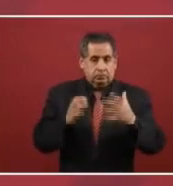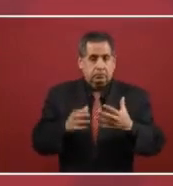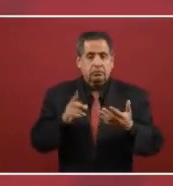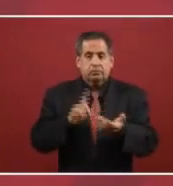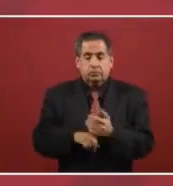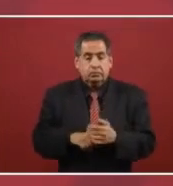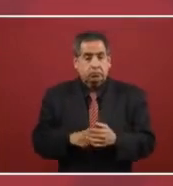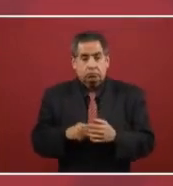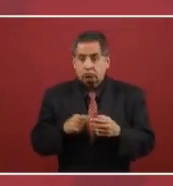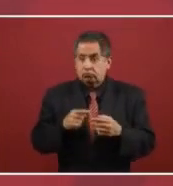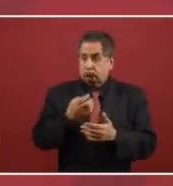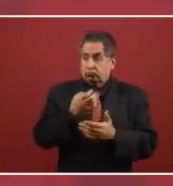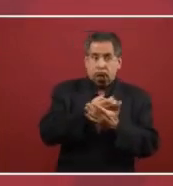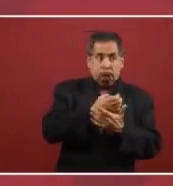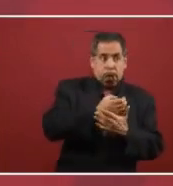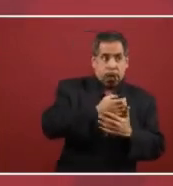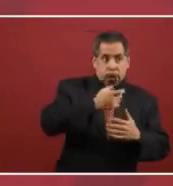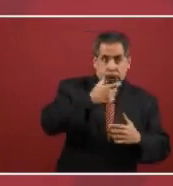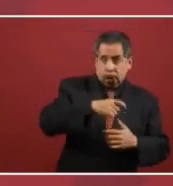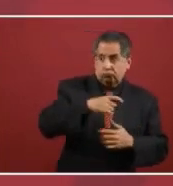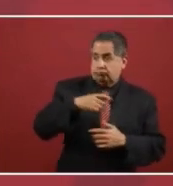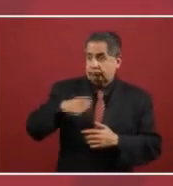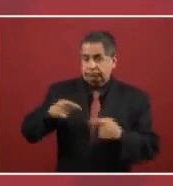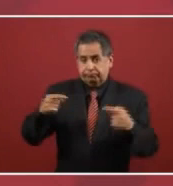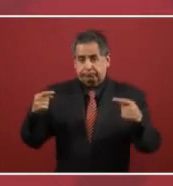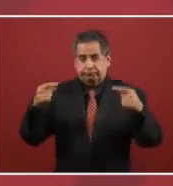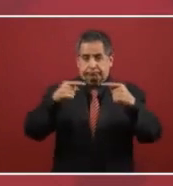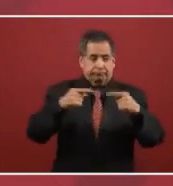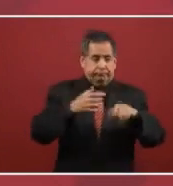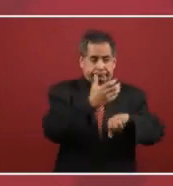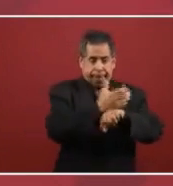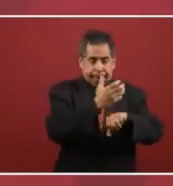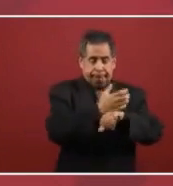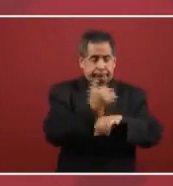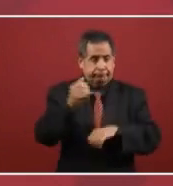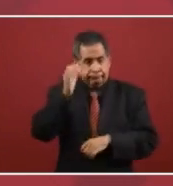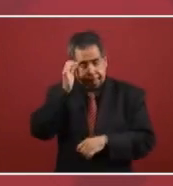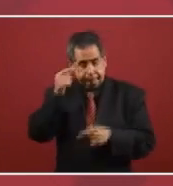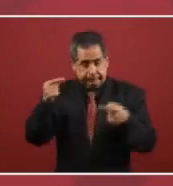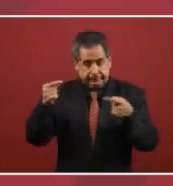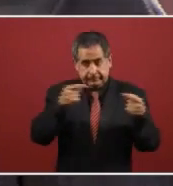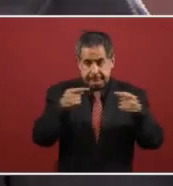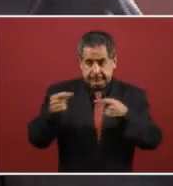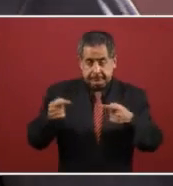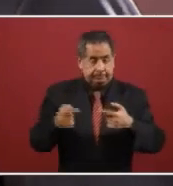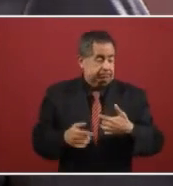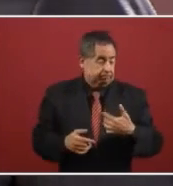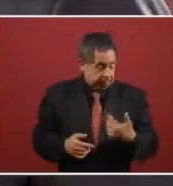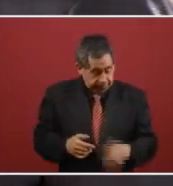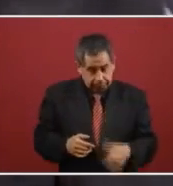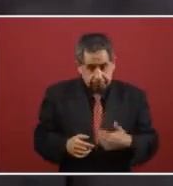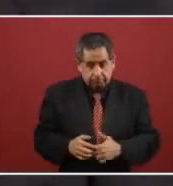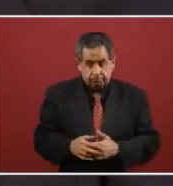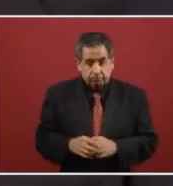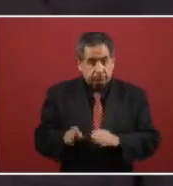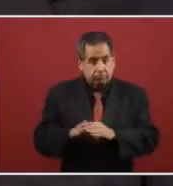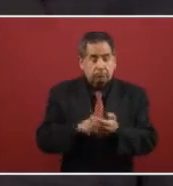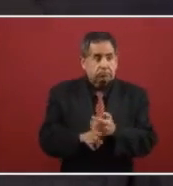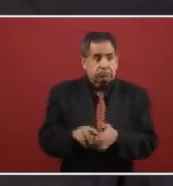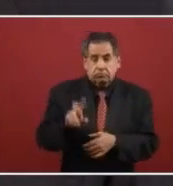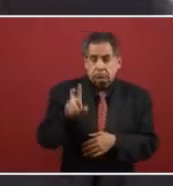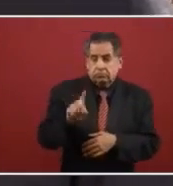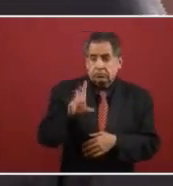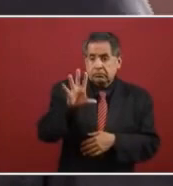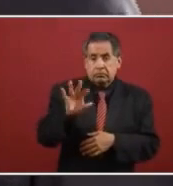area dos grandes economías, between the two great economies, Estados Unidos y China. United States and China, that they